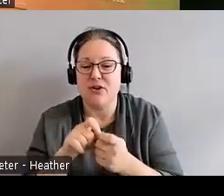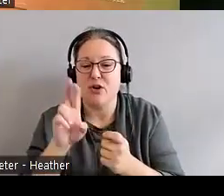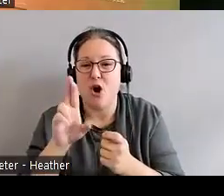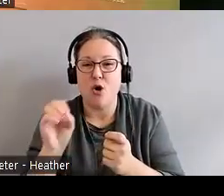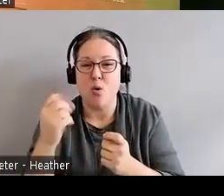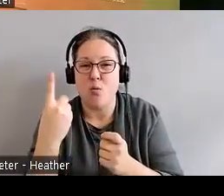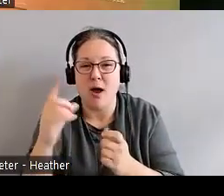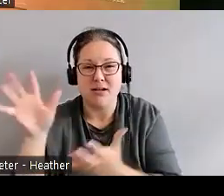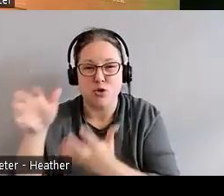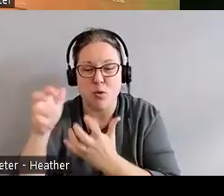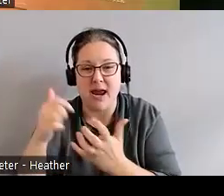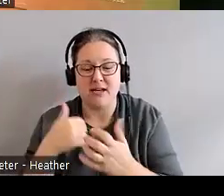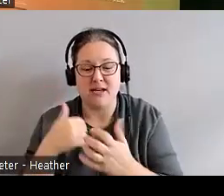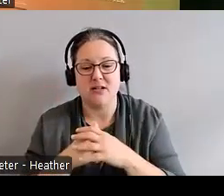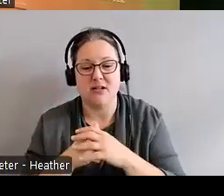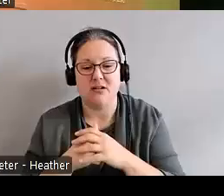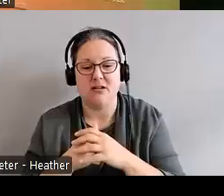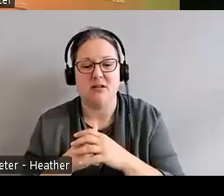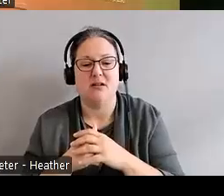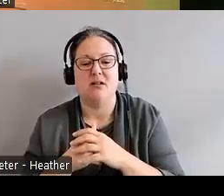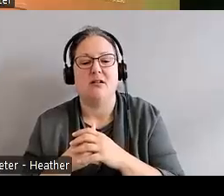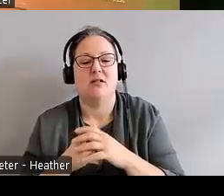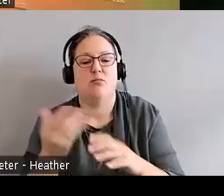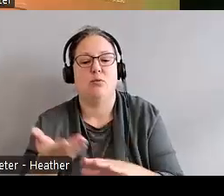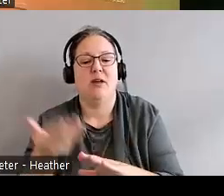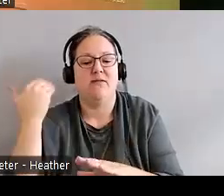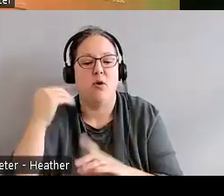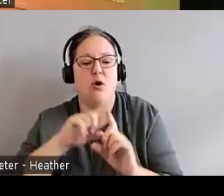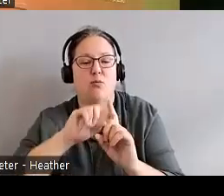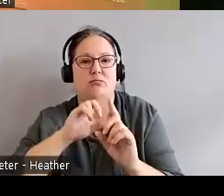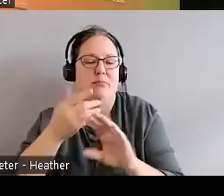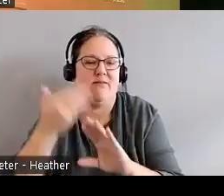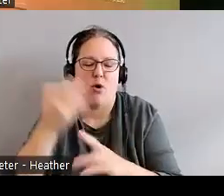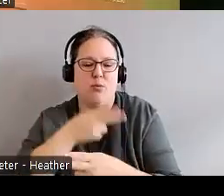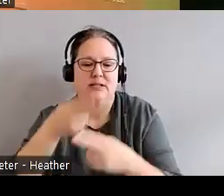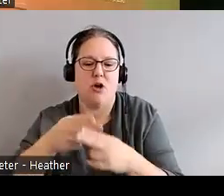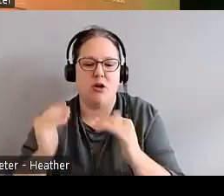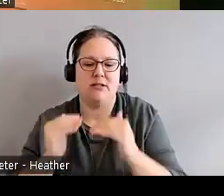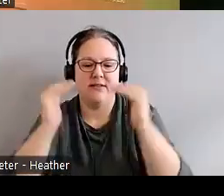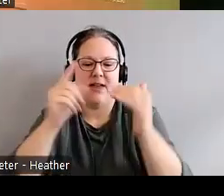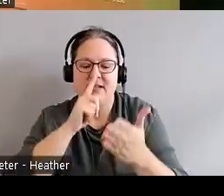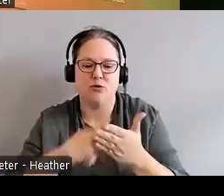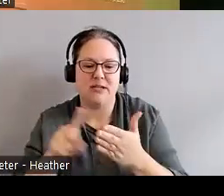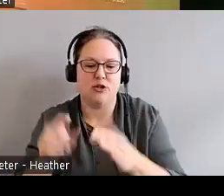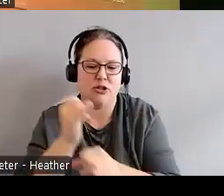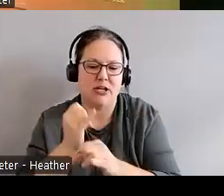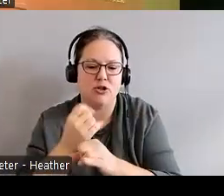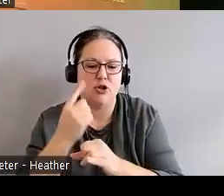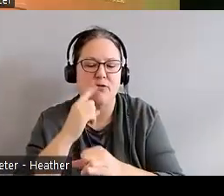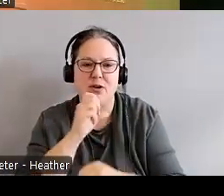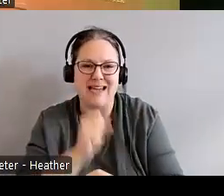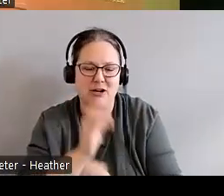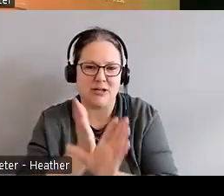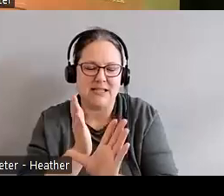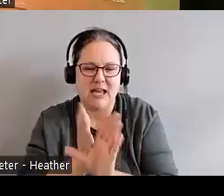attending what was called the Advanced Research Institute for Geriatric Psychiatry. And he was saying somewhere